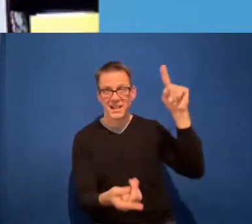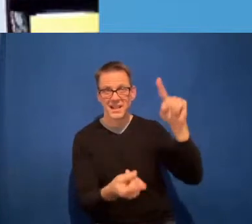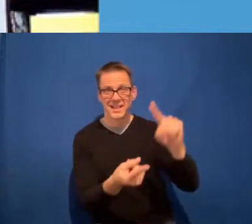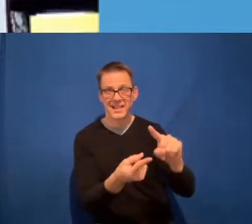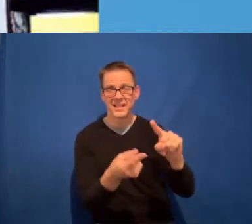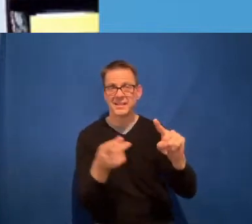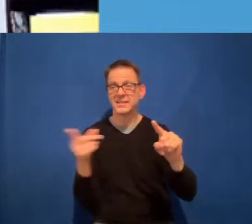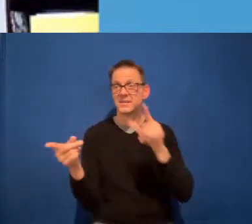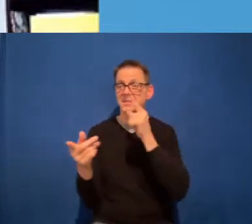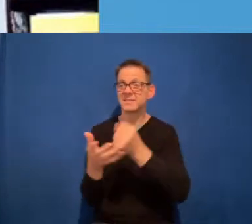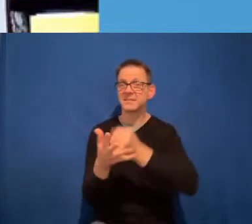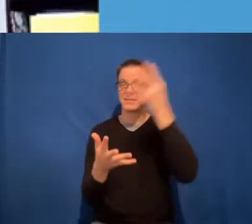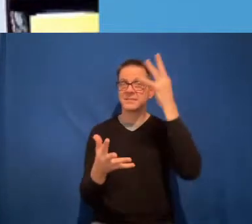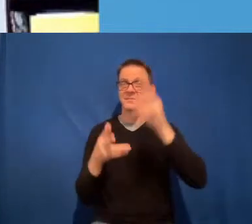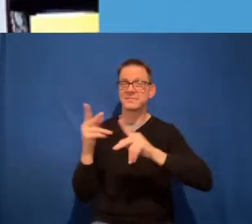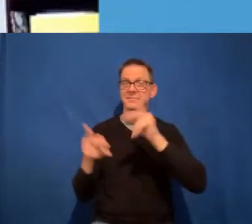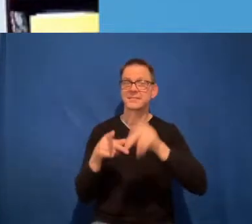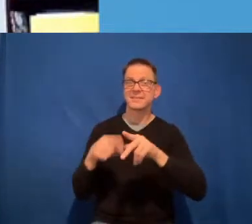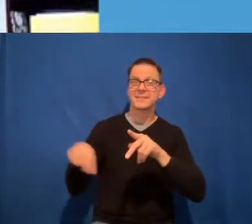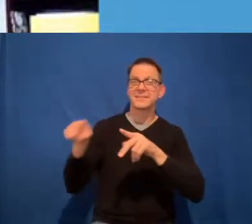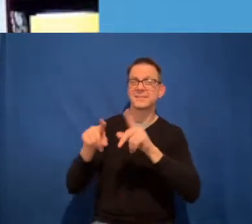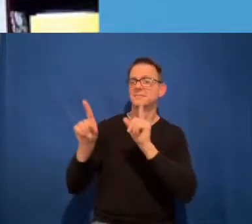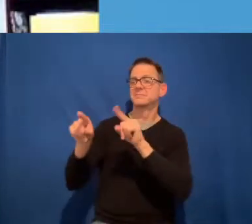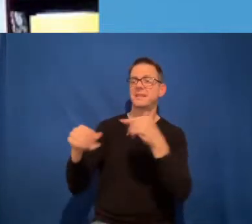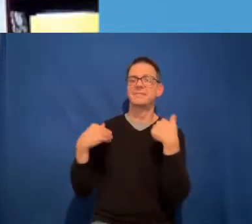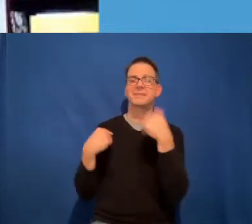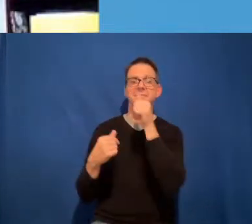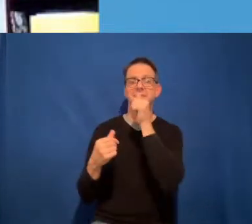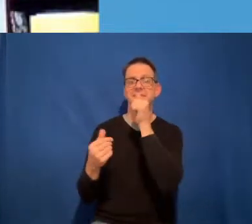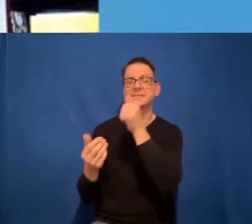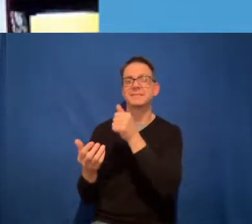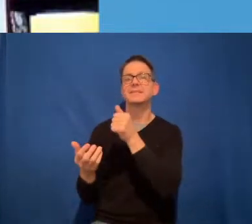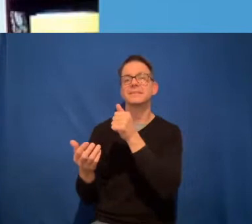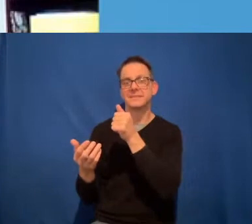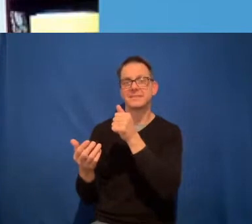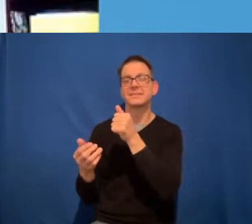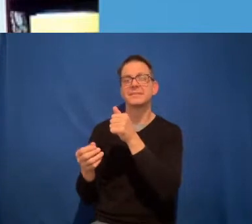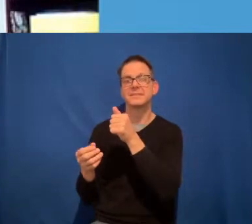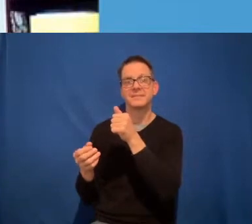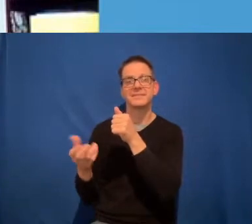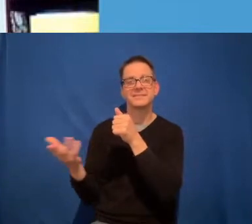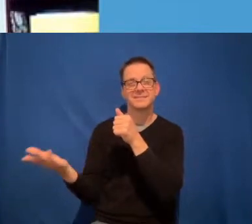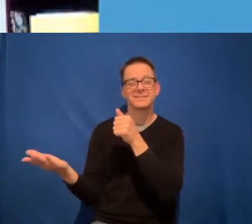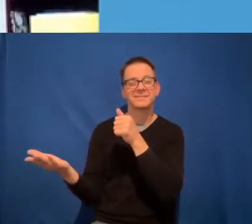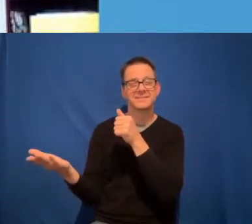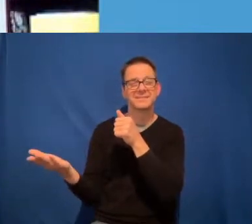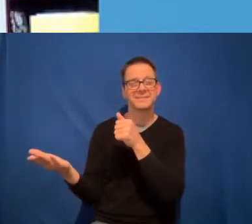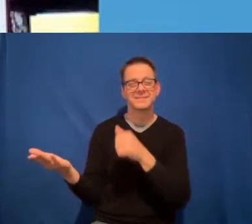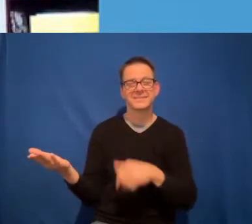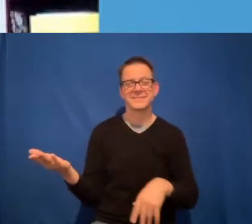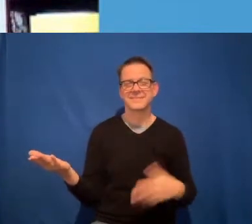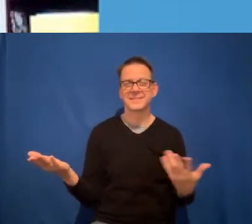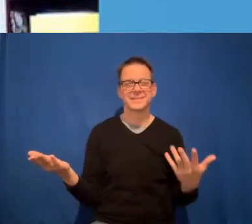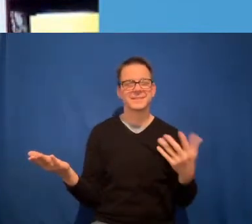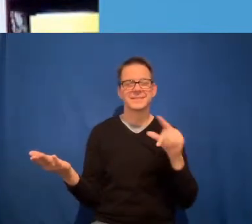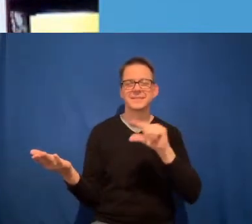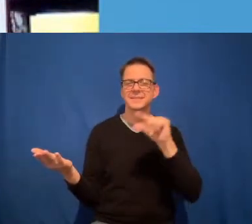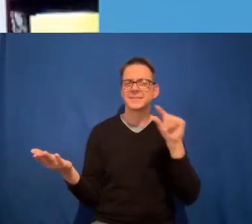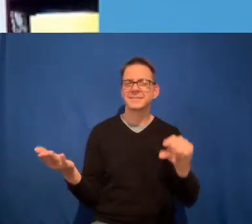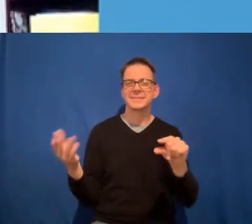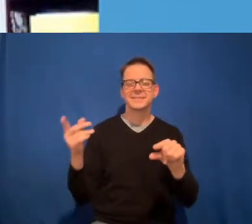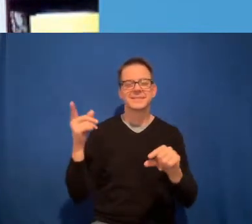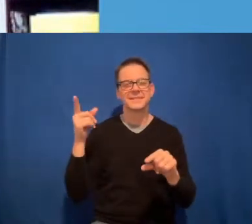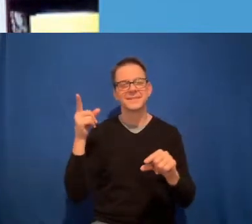months and over 2 years now, is the government is taking steps to decrease the value of